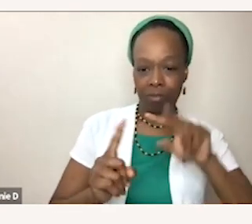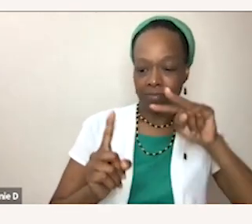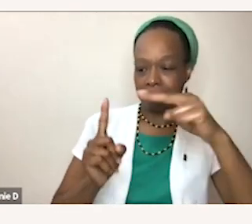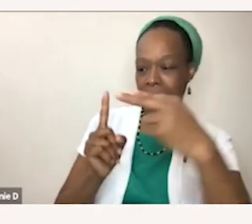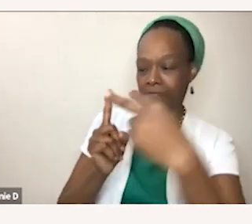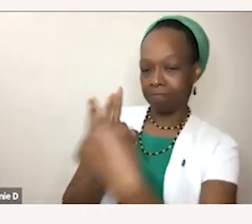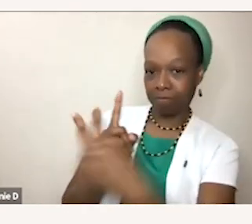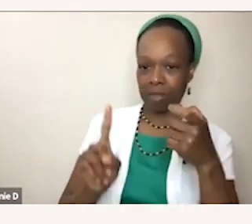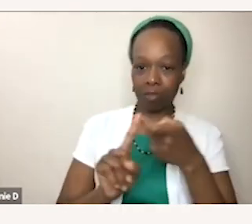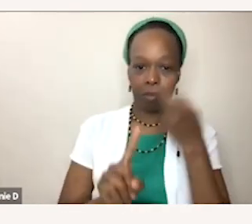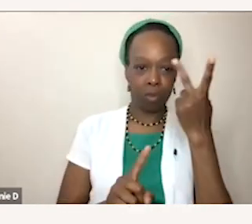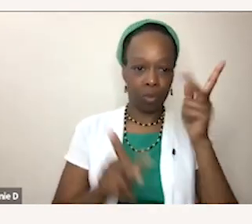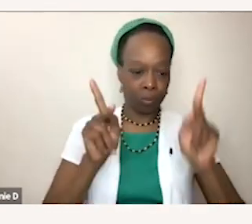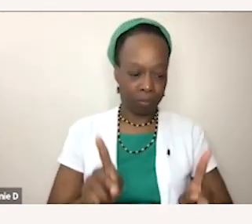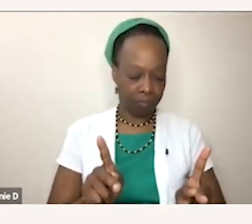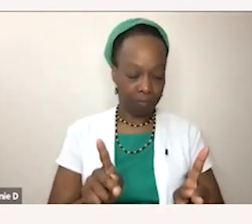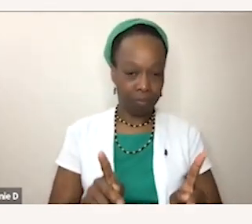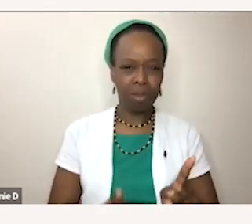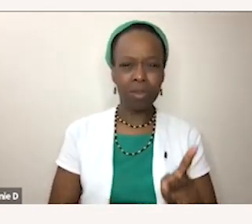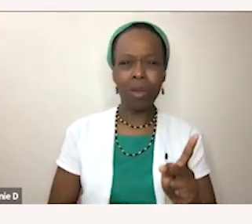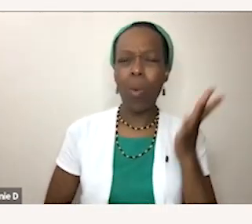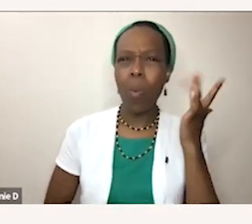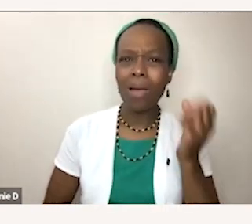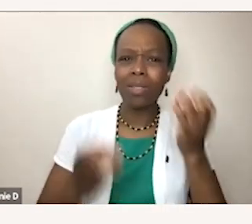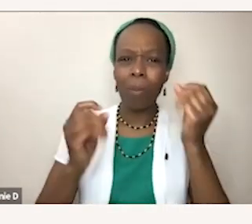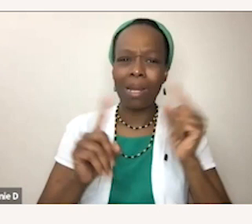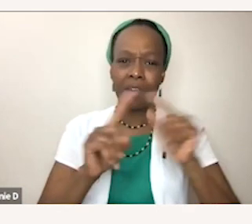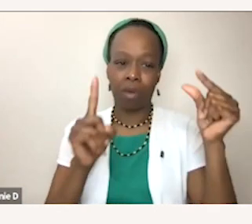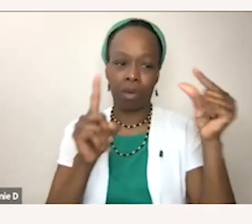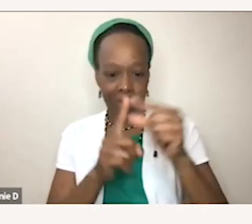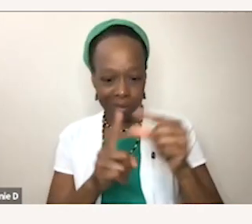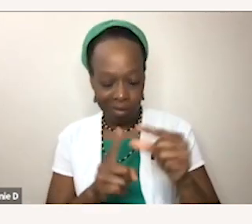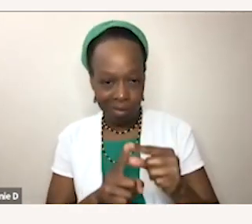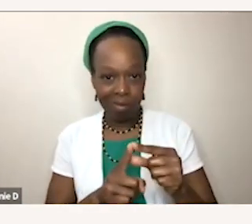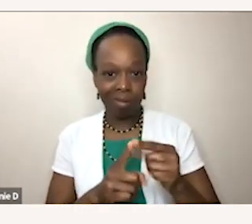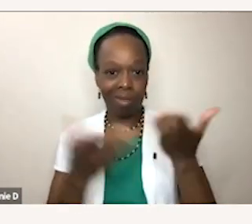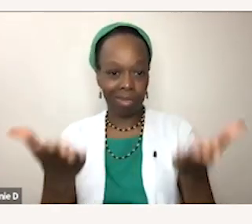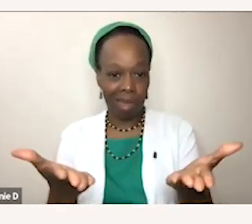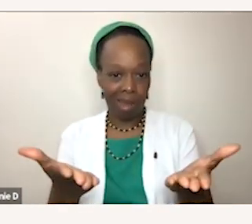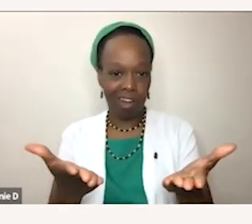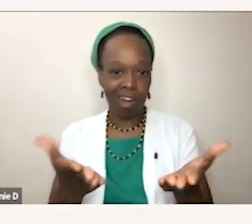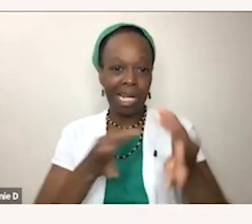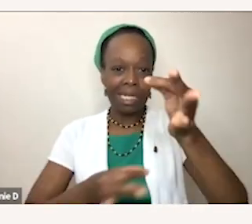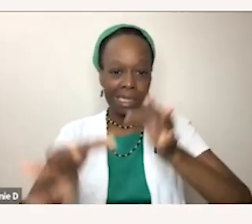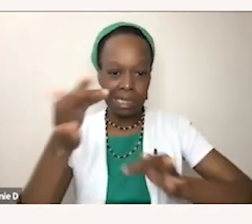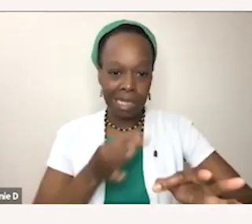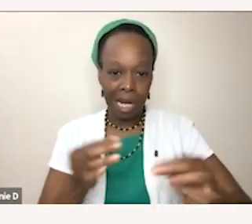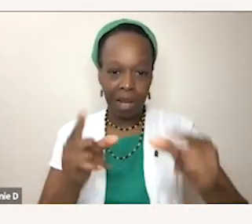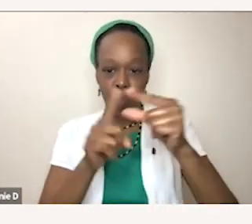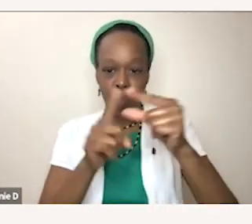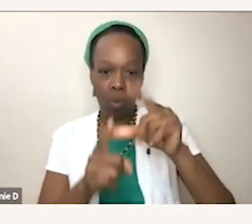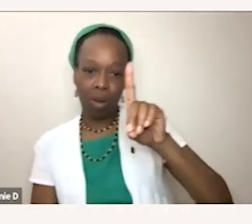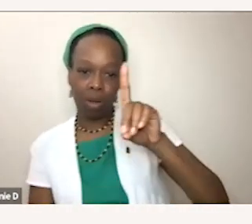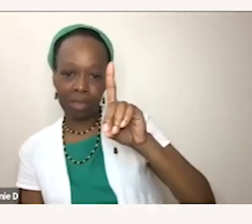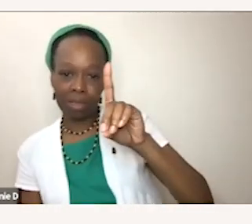and what Annie described. So why do so many terms exist to use in place of the words disability or disabled? And